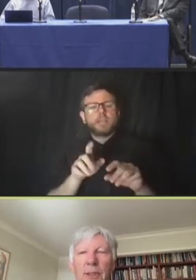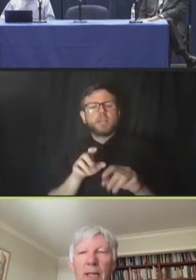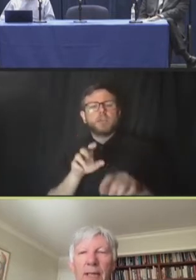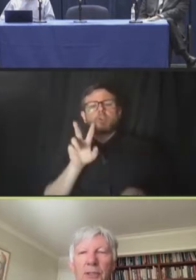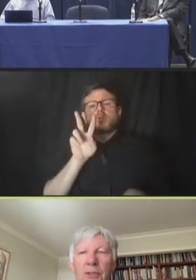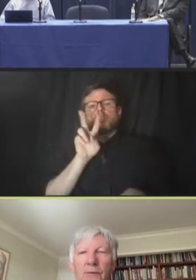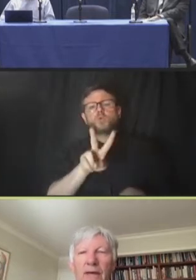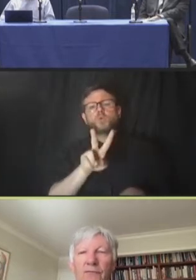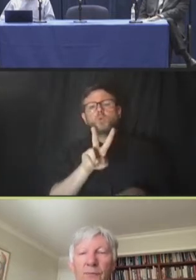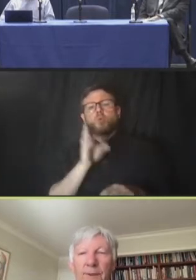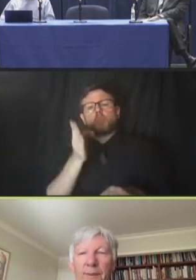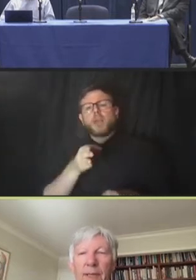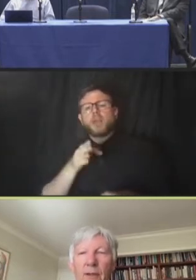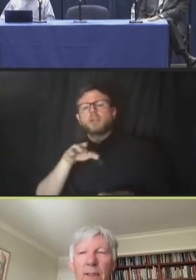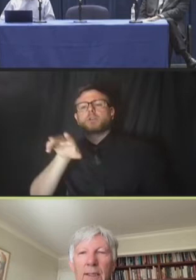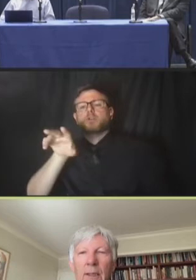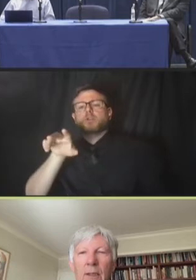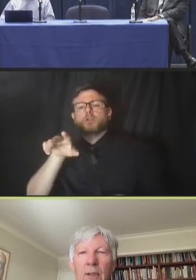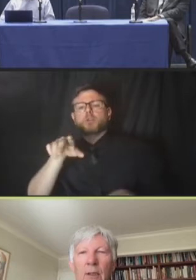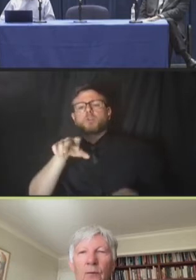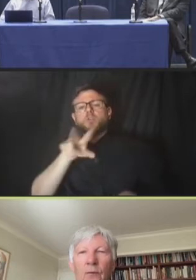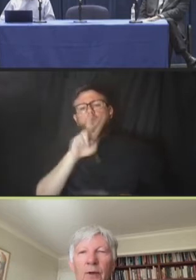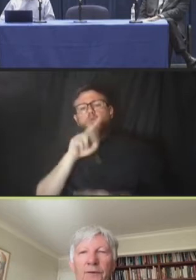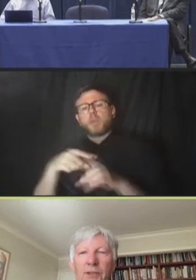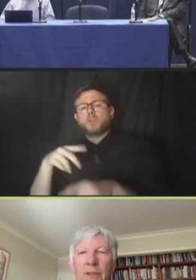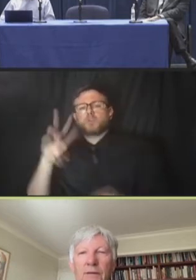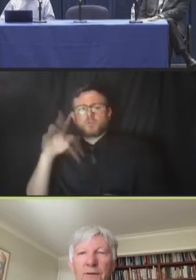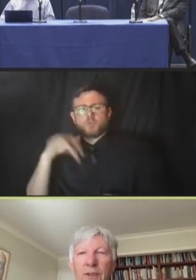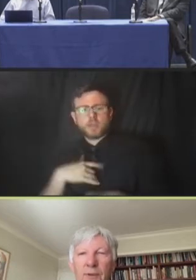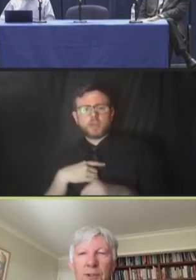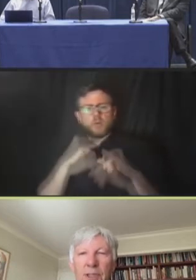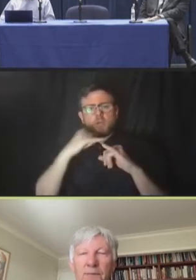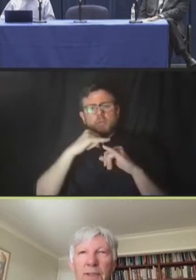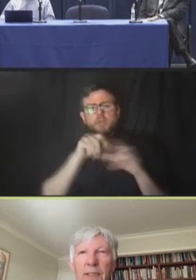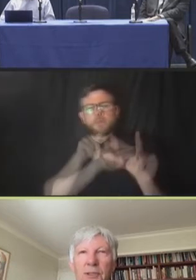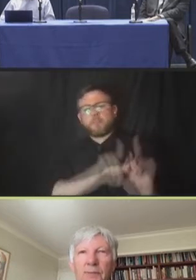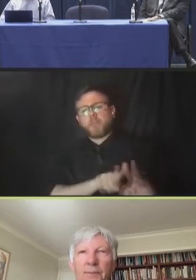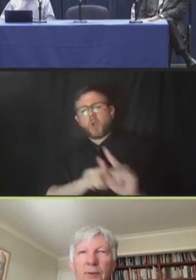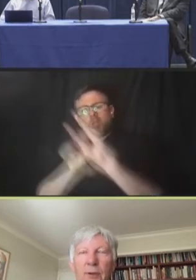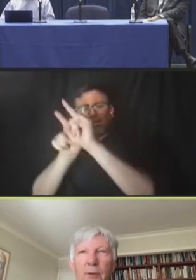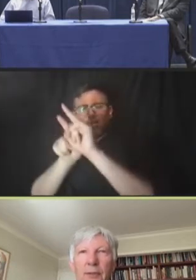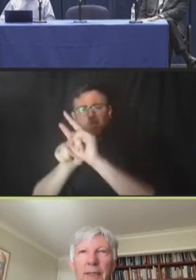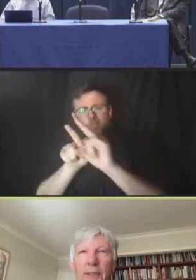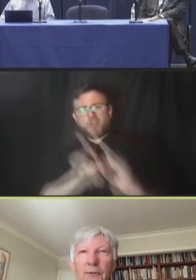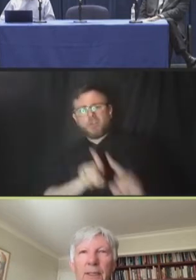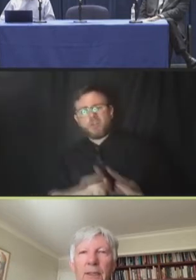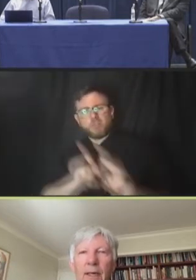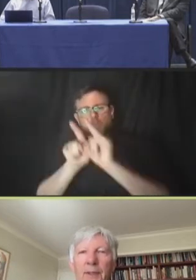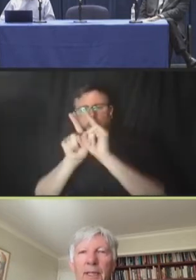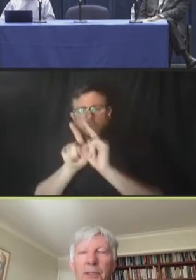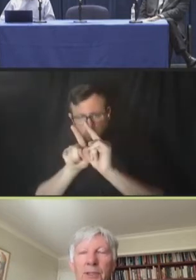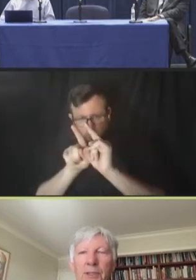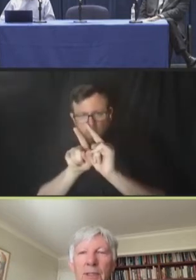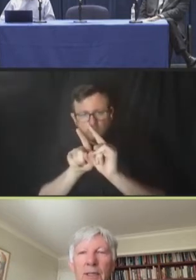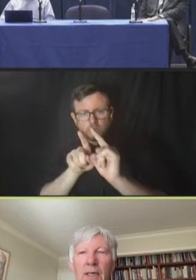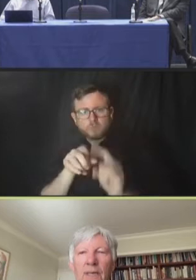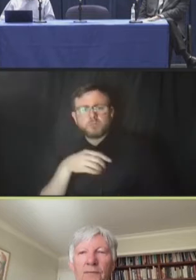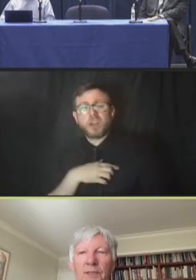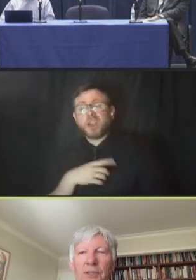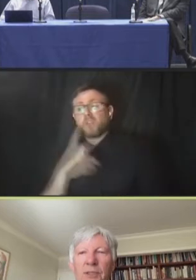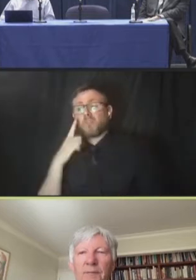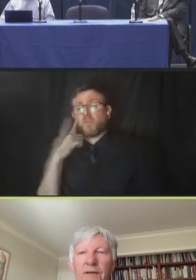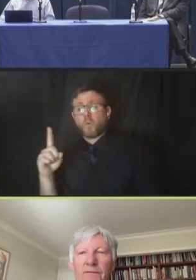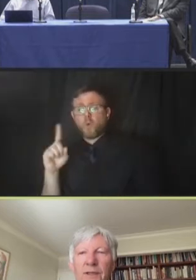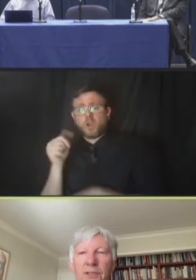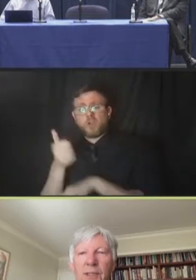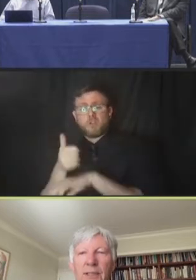plots, lines on the graph will be parallel. Where if it's a configural judgment, that is, people are looking at unique combinations of